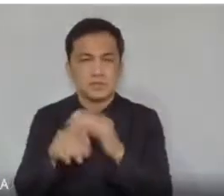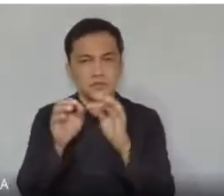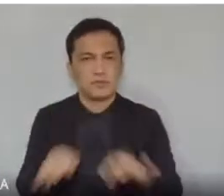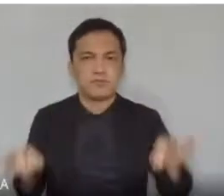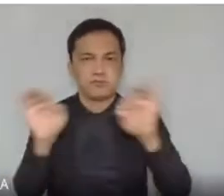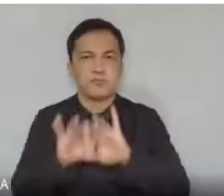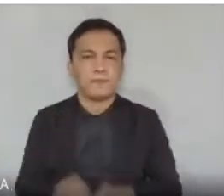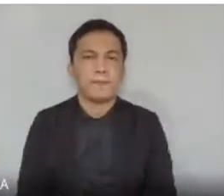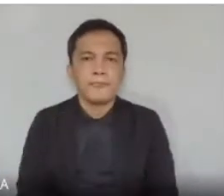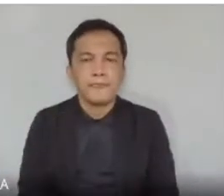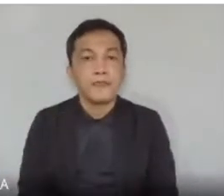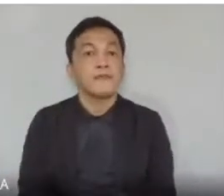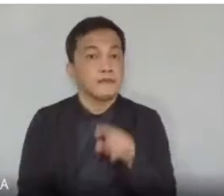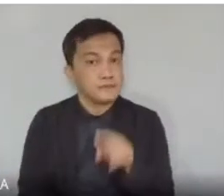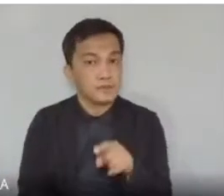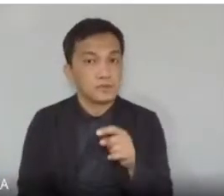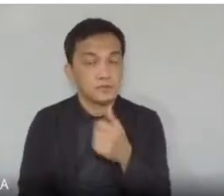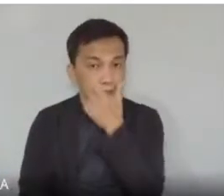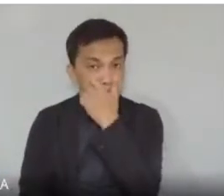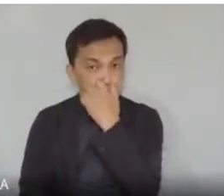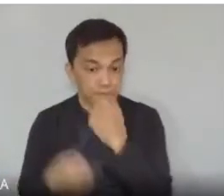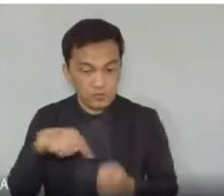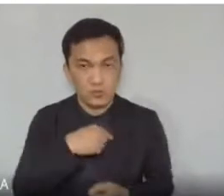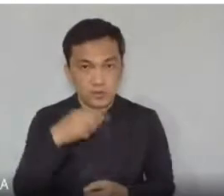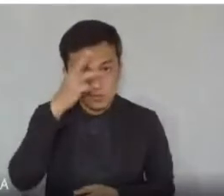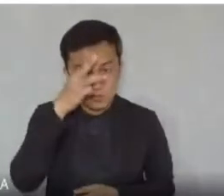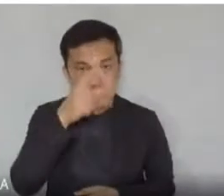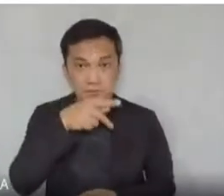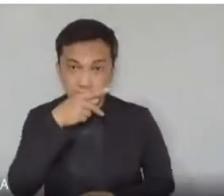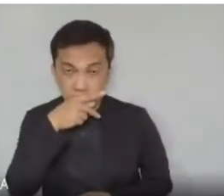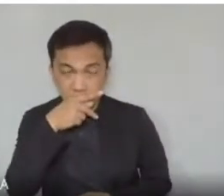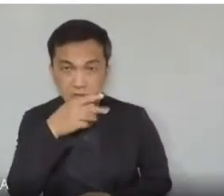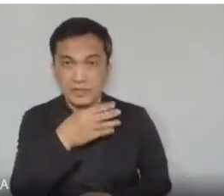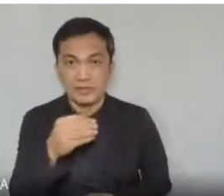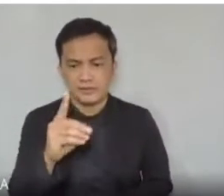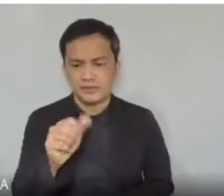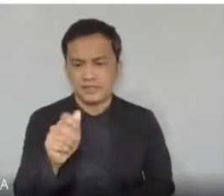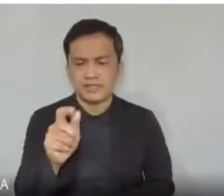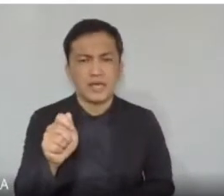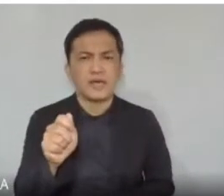the National Privacy Commission as we make assessments of telemedicine